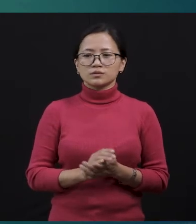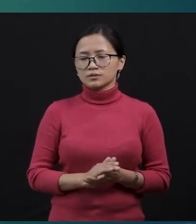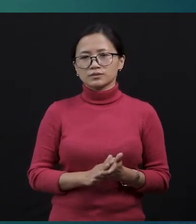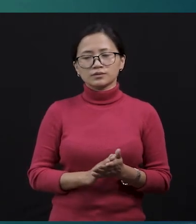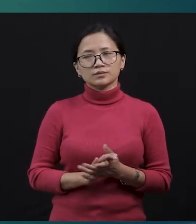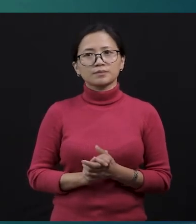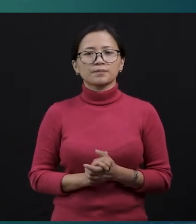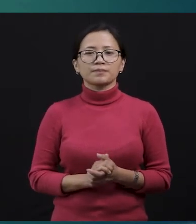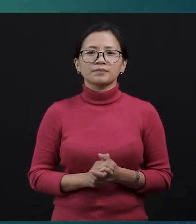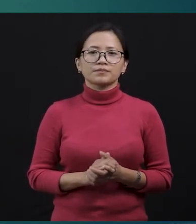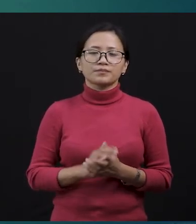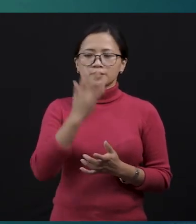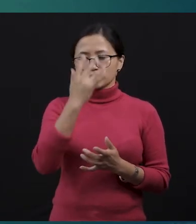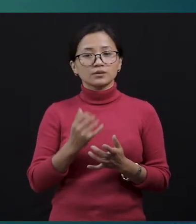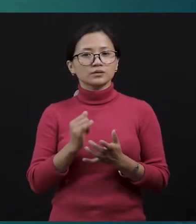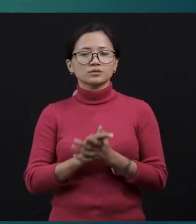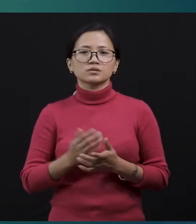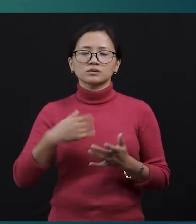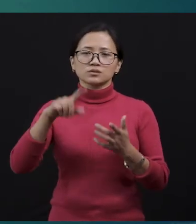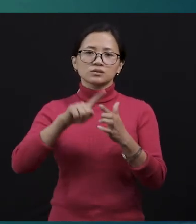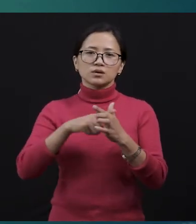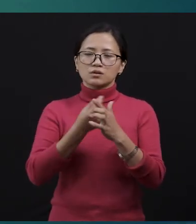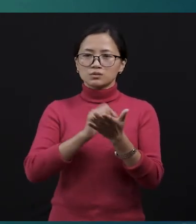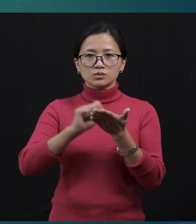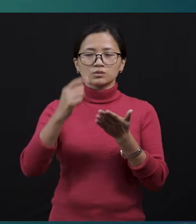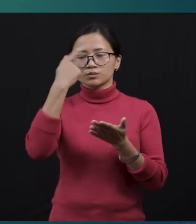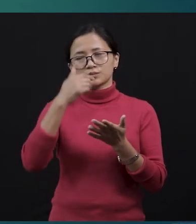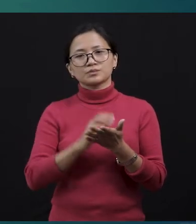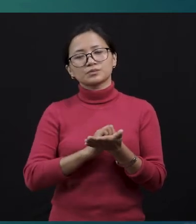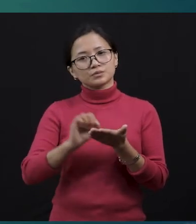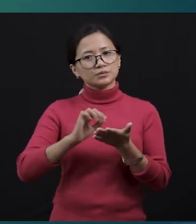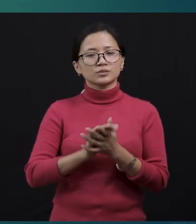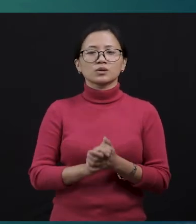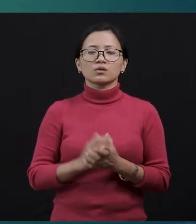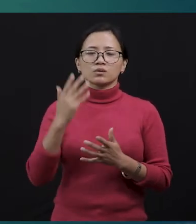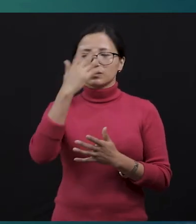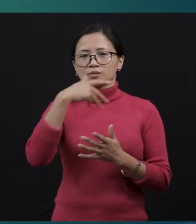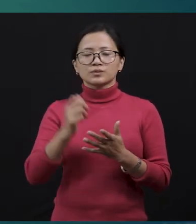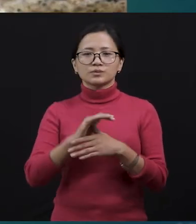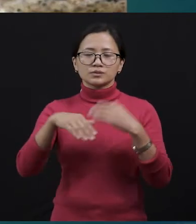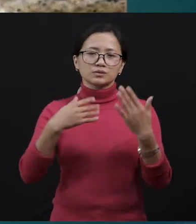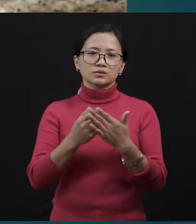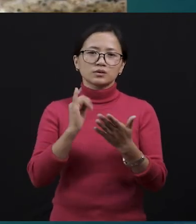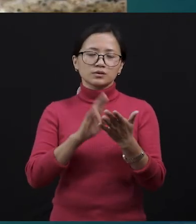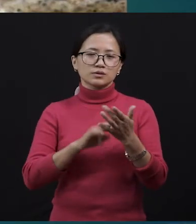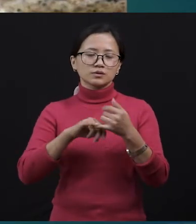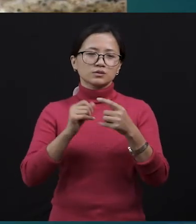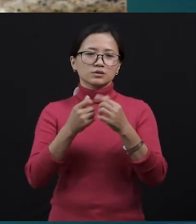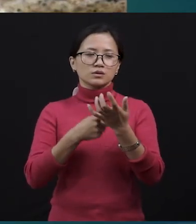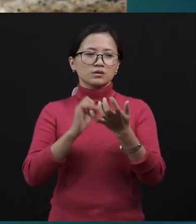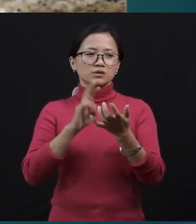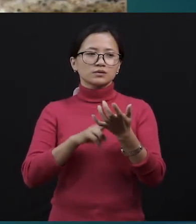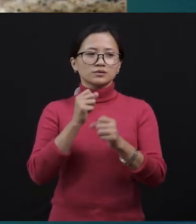an inspiration. That is why the journalist says that her achievement is awe-inspiring. It's inspiring for every one